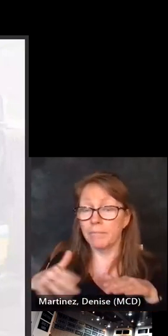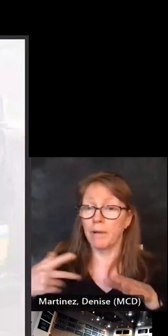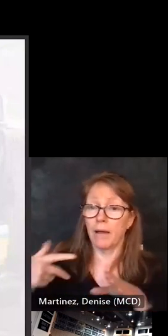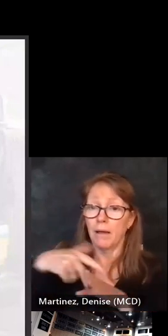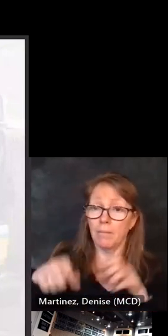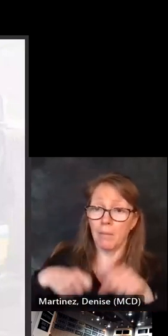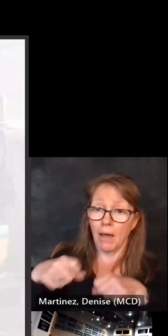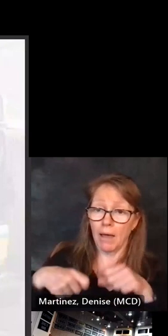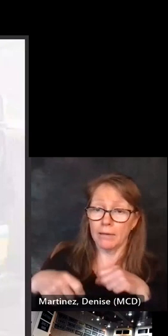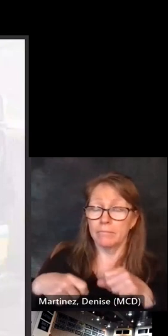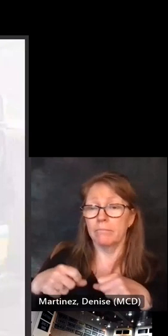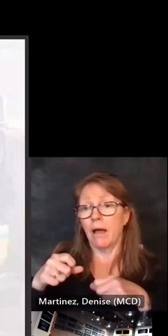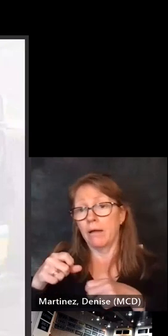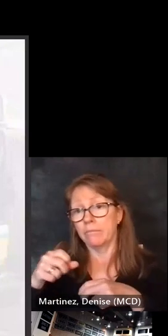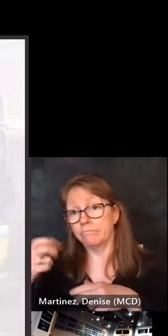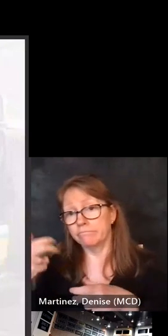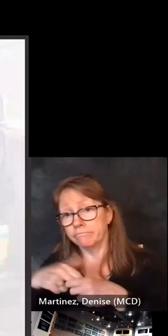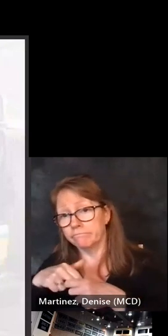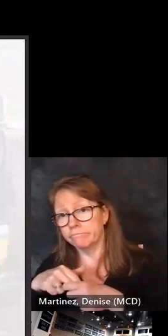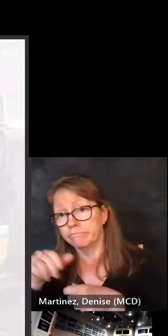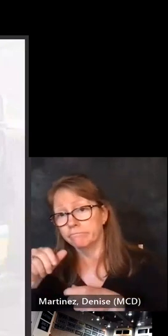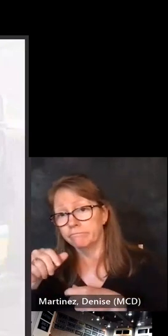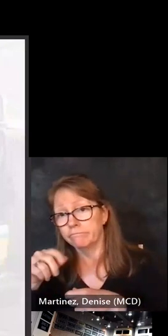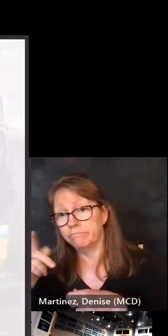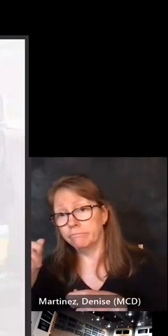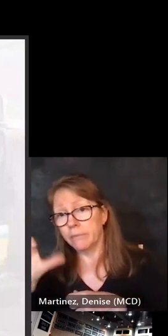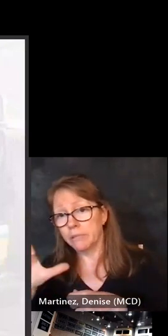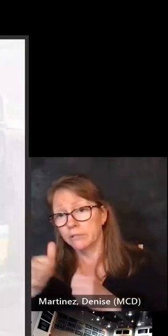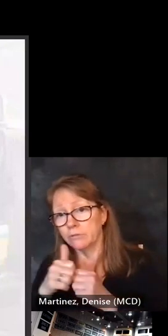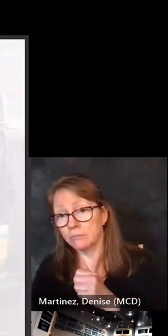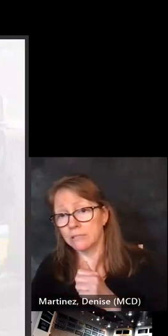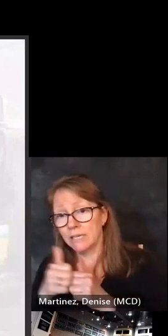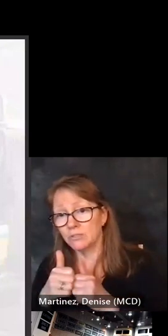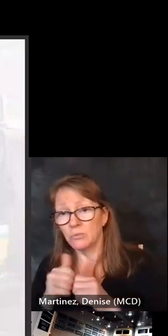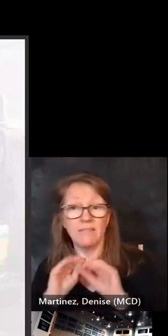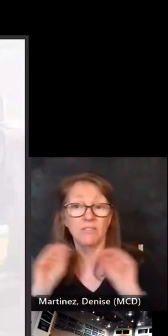take public transit. We don't own a car, thank you.